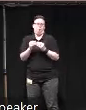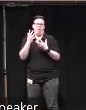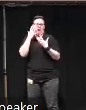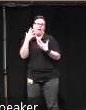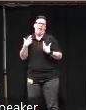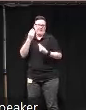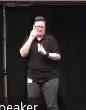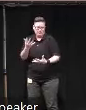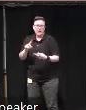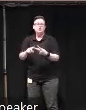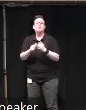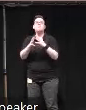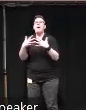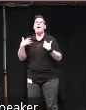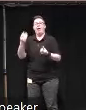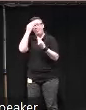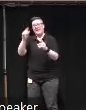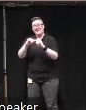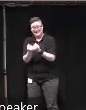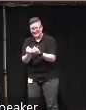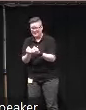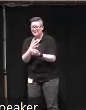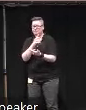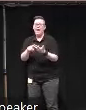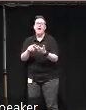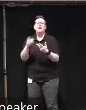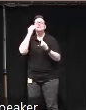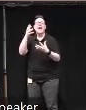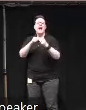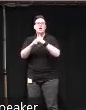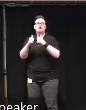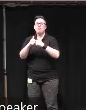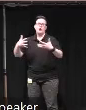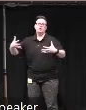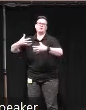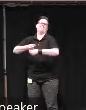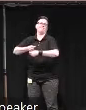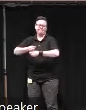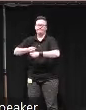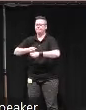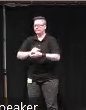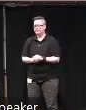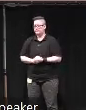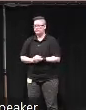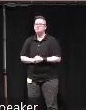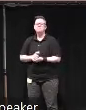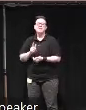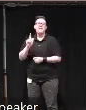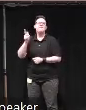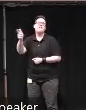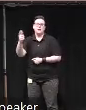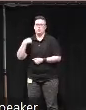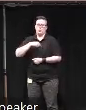teams. And then we will consolidate our department data structure. And we will gradually move